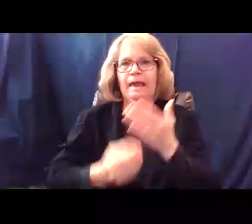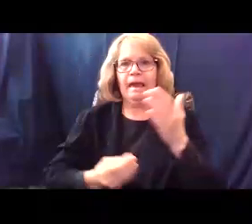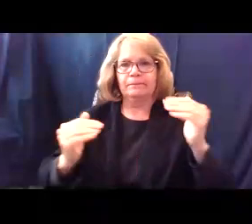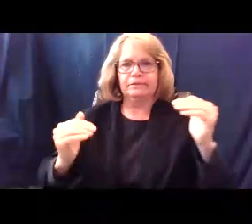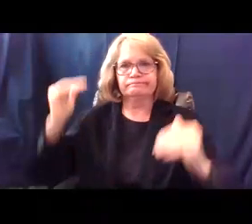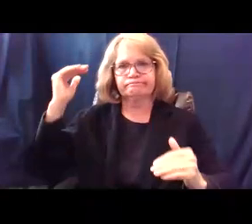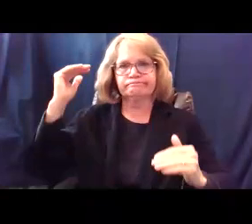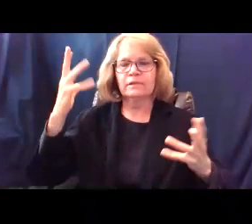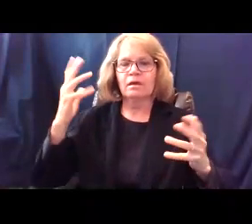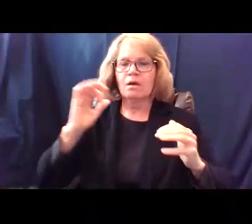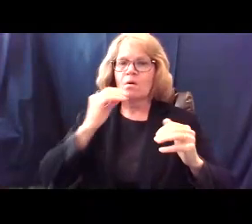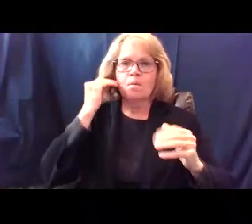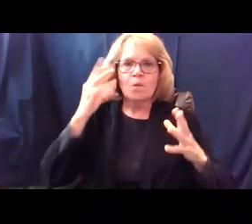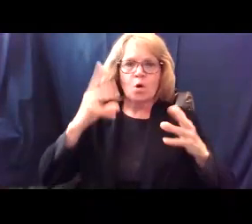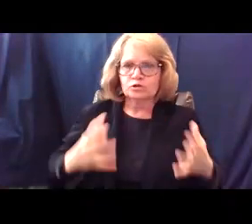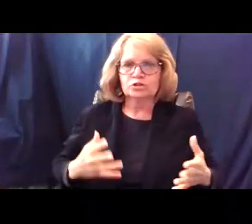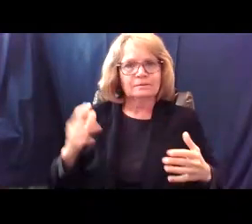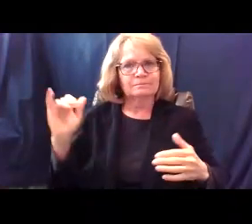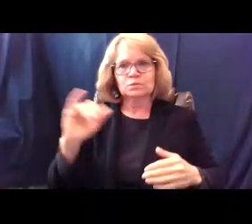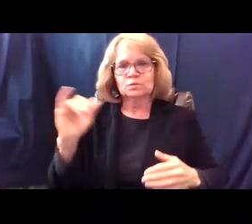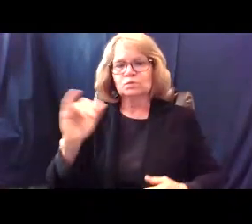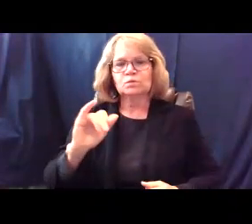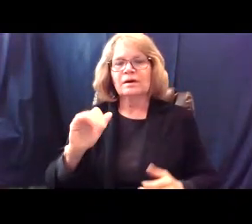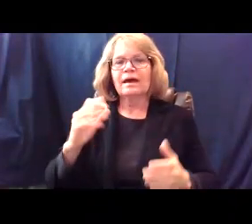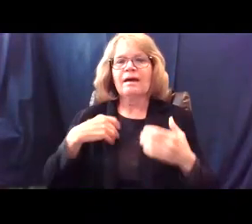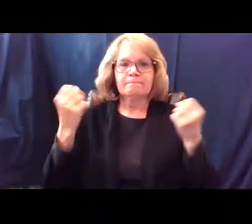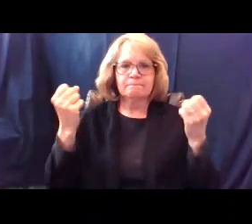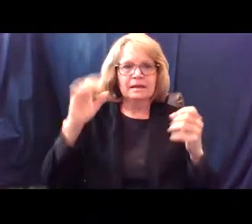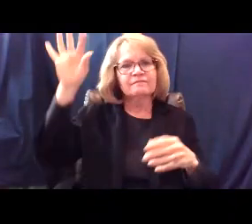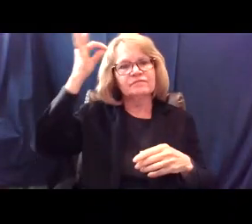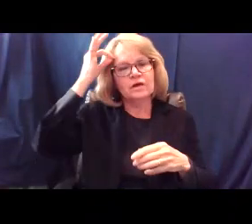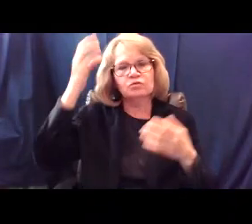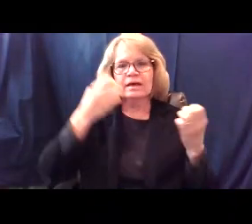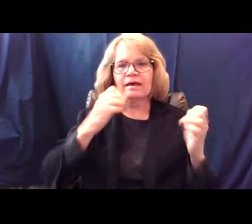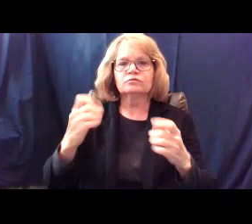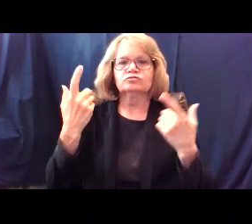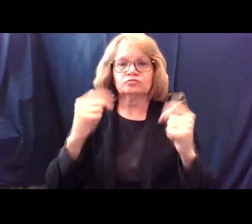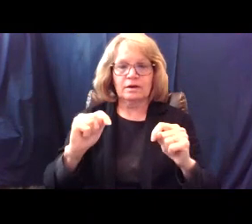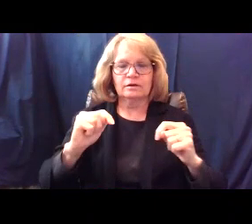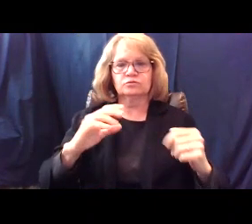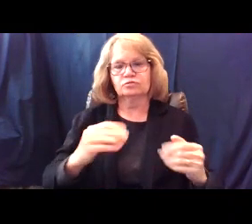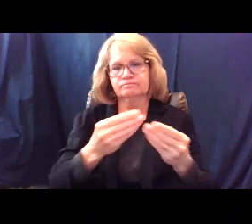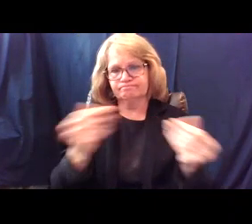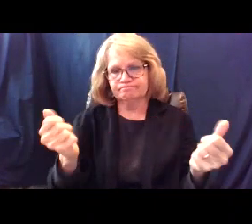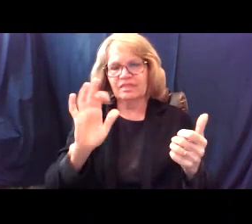So there have been numerous federal efforts to address this, and there